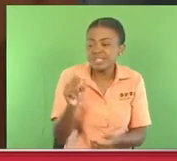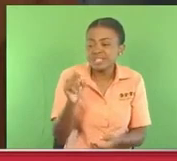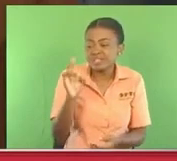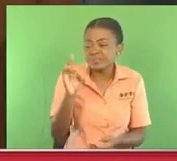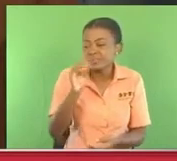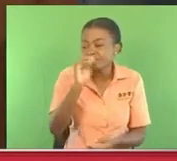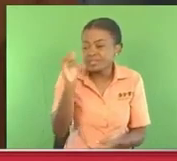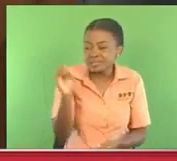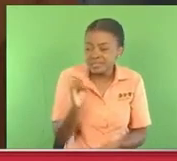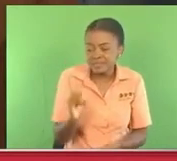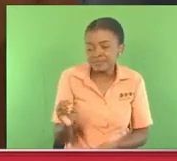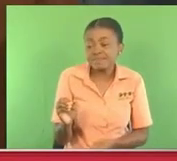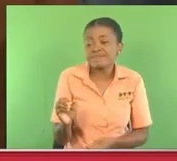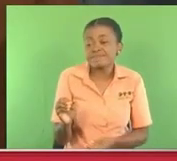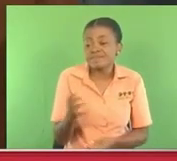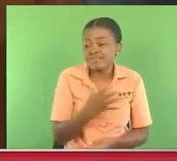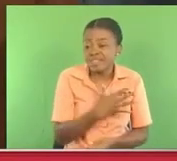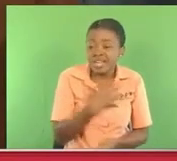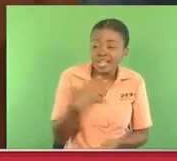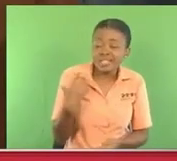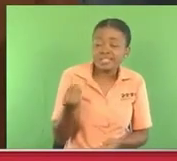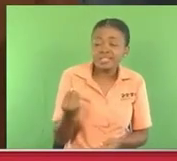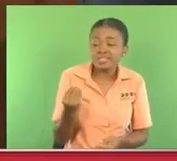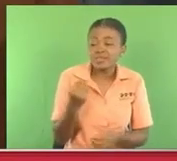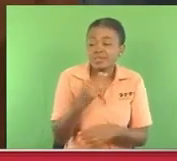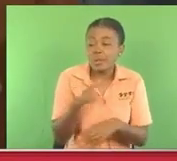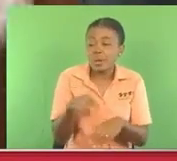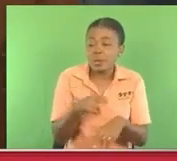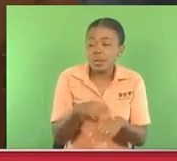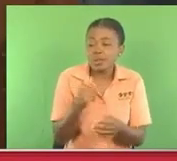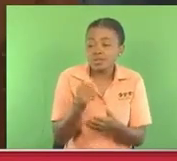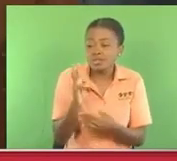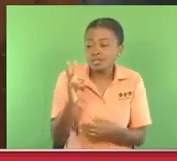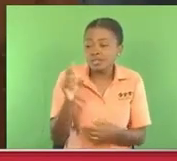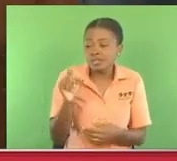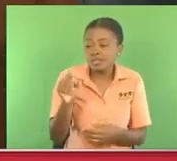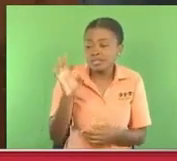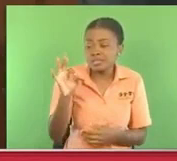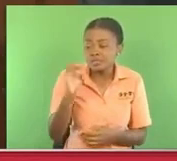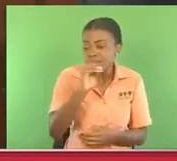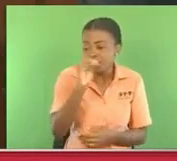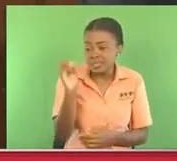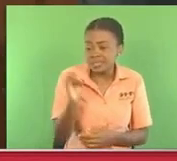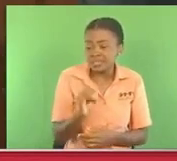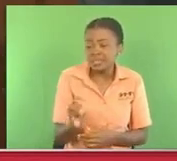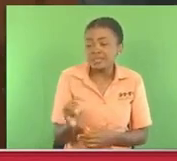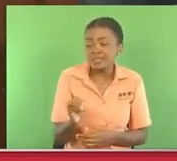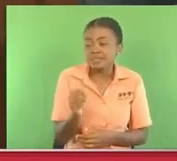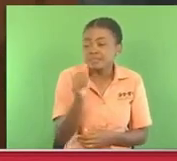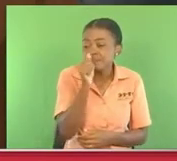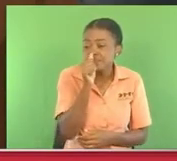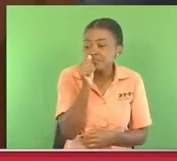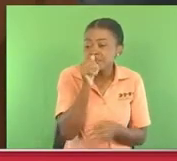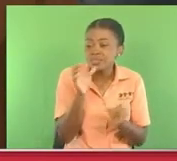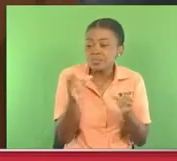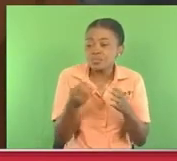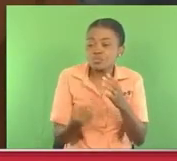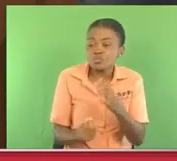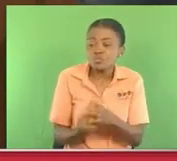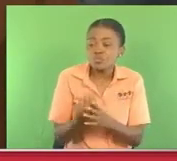and by the commercial banks, 6.9%. In fact, private sector growth has grown